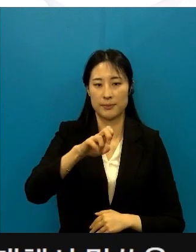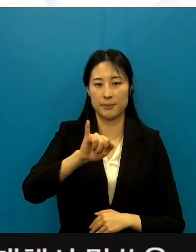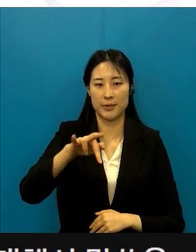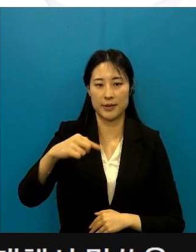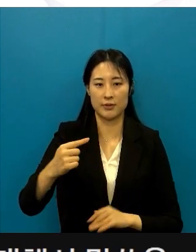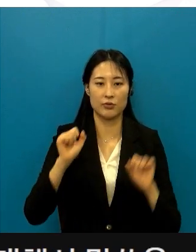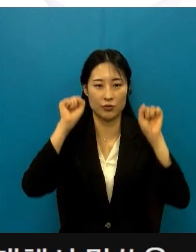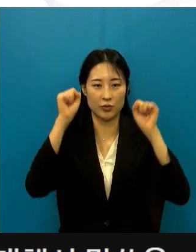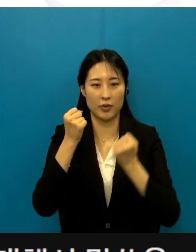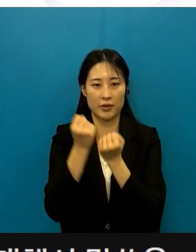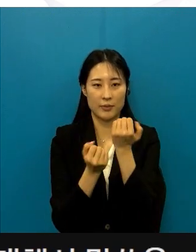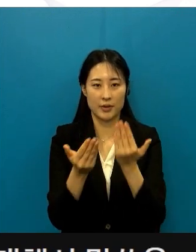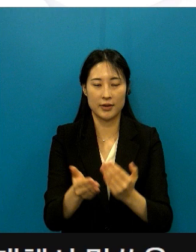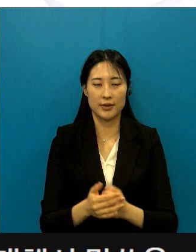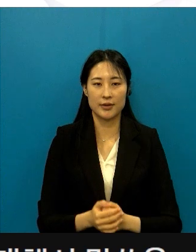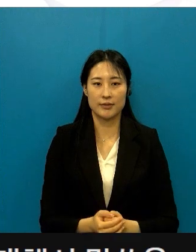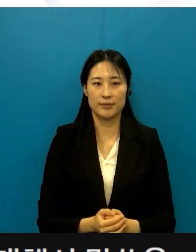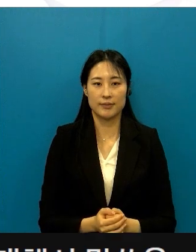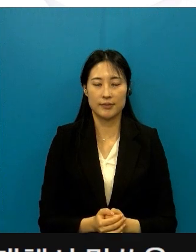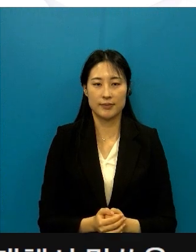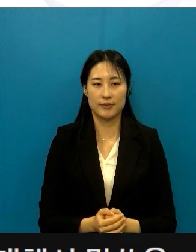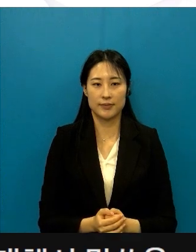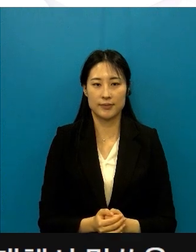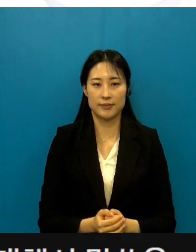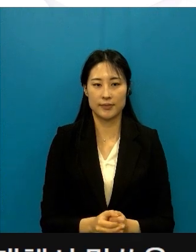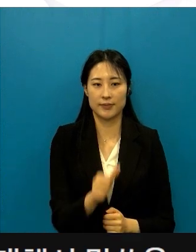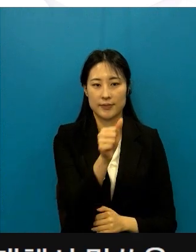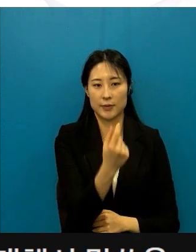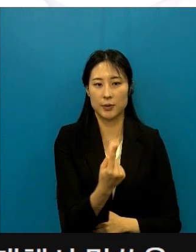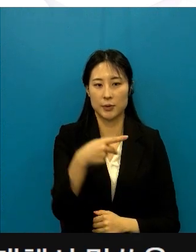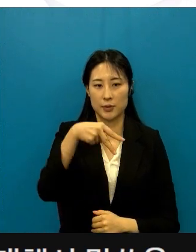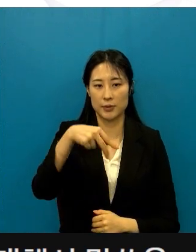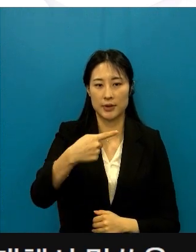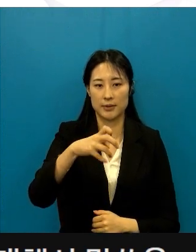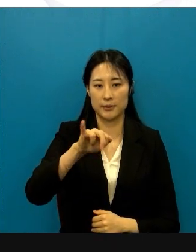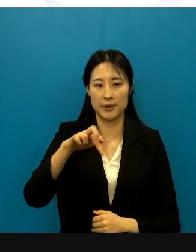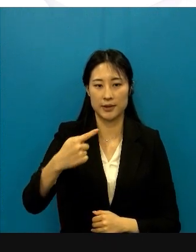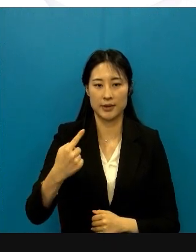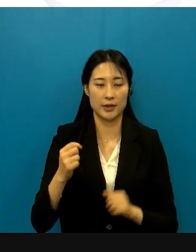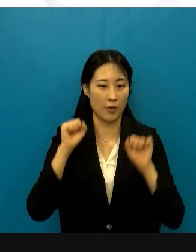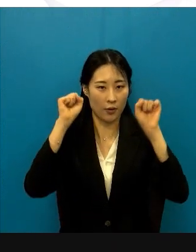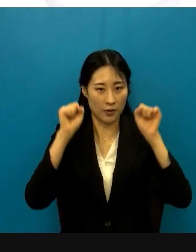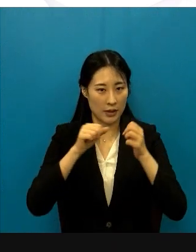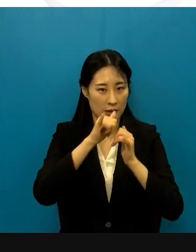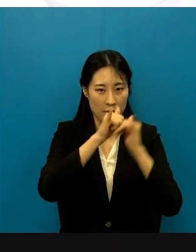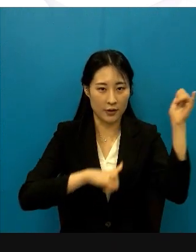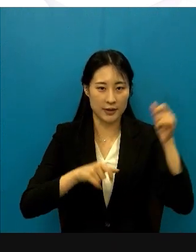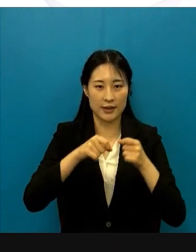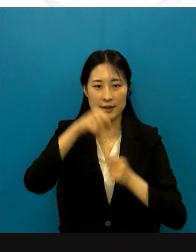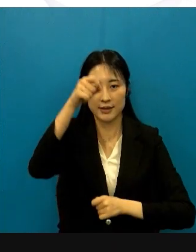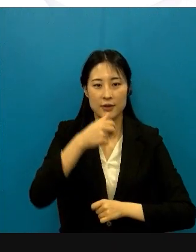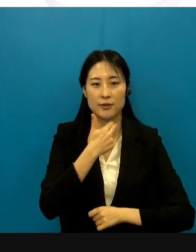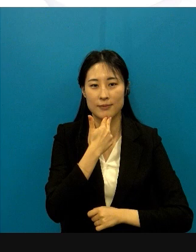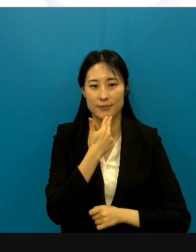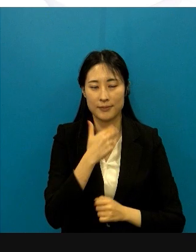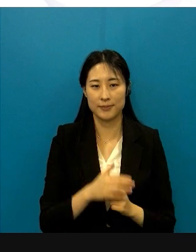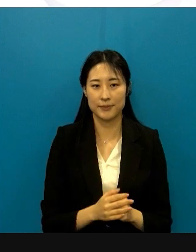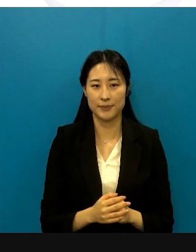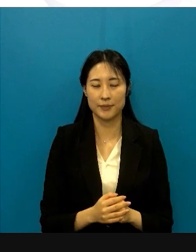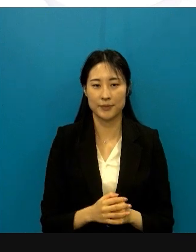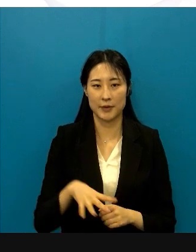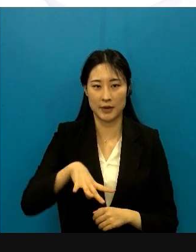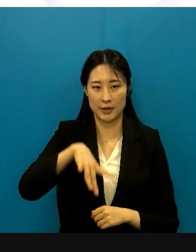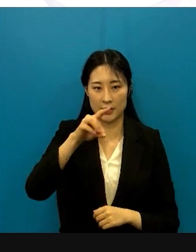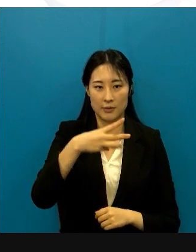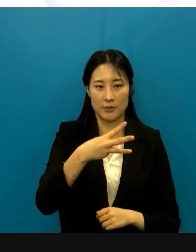Now, the hospice movement is relatively young. The hospice movement started in London in 1967,